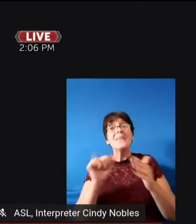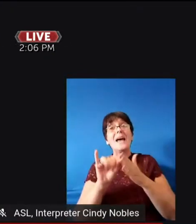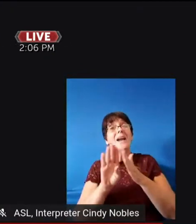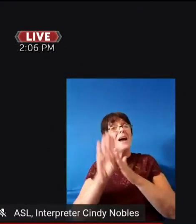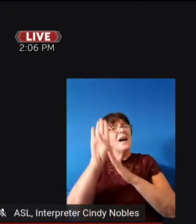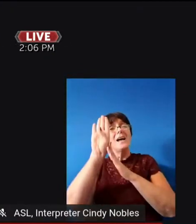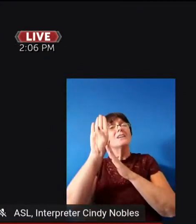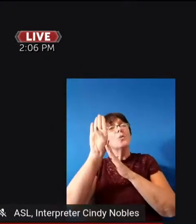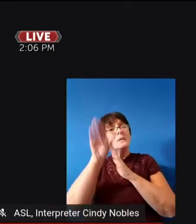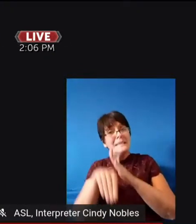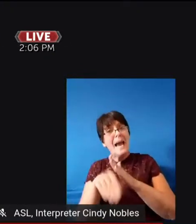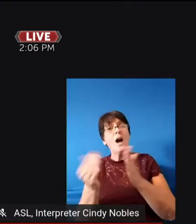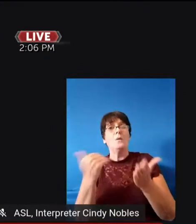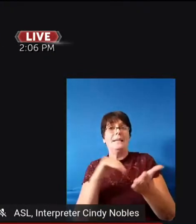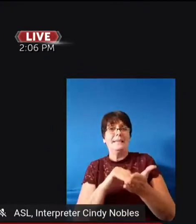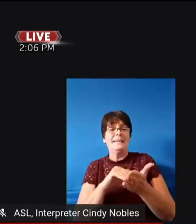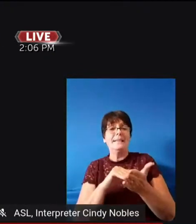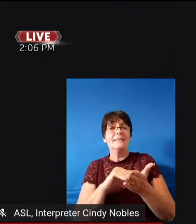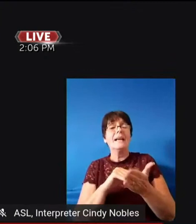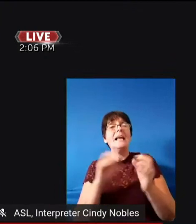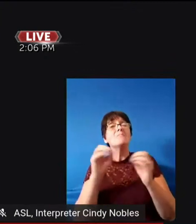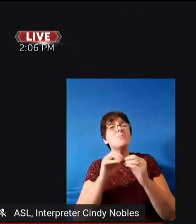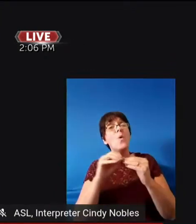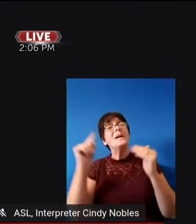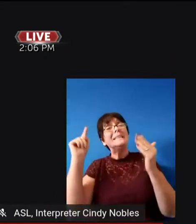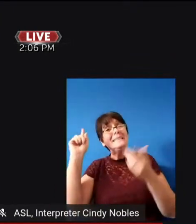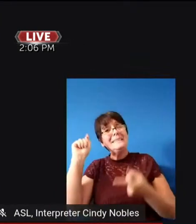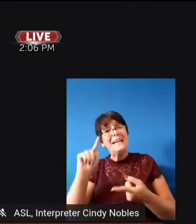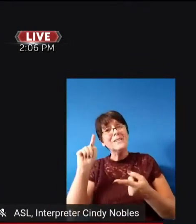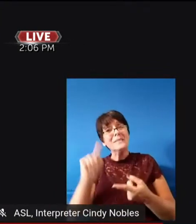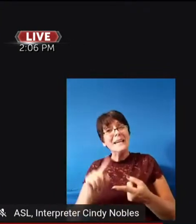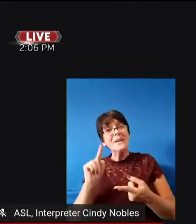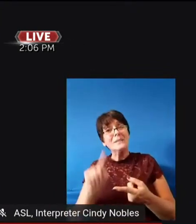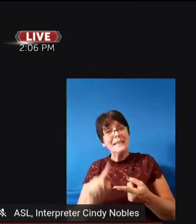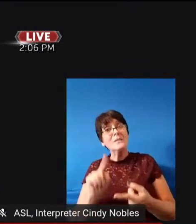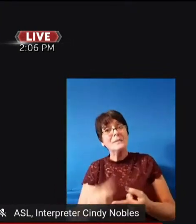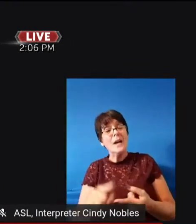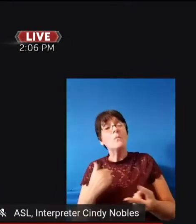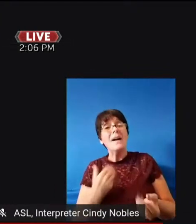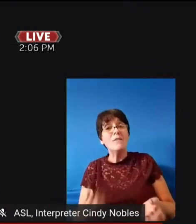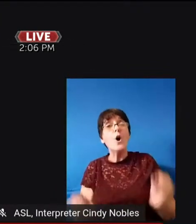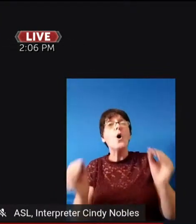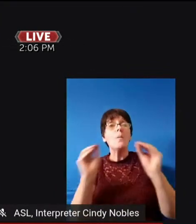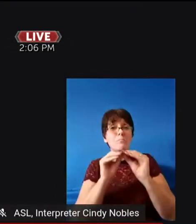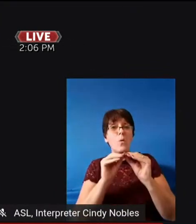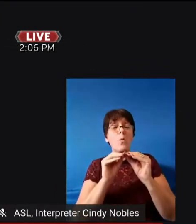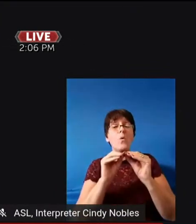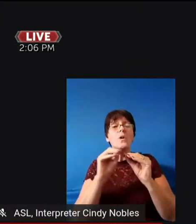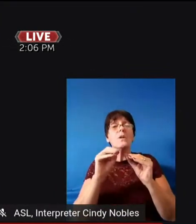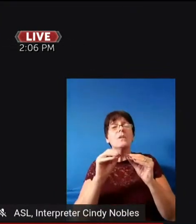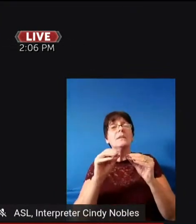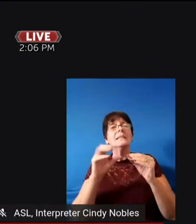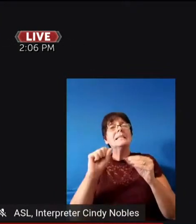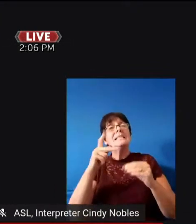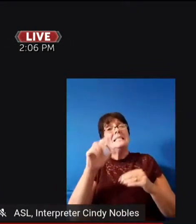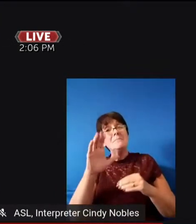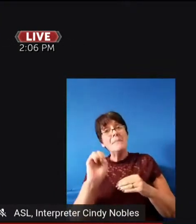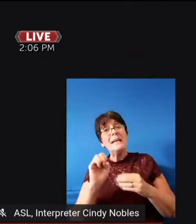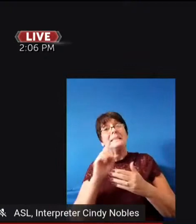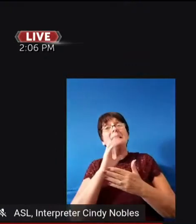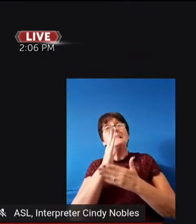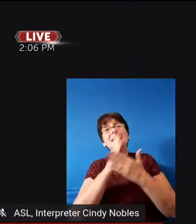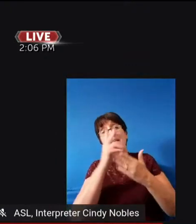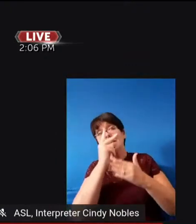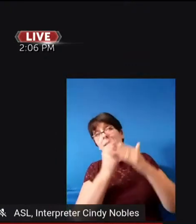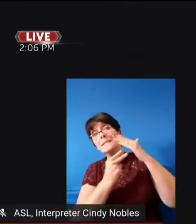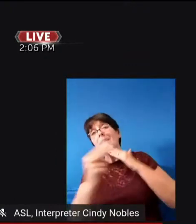back down and even bring them further down, so we have more space to see some uptick down the road when